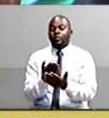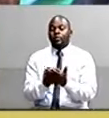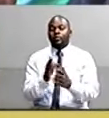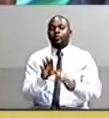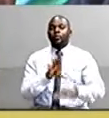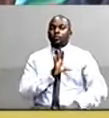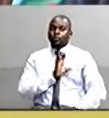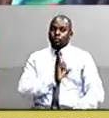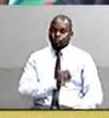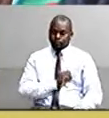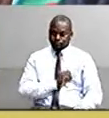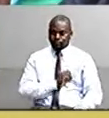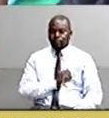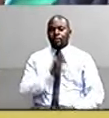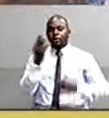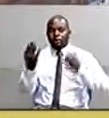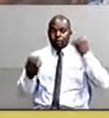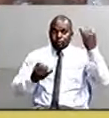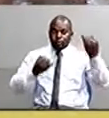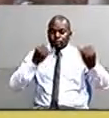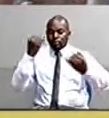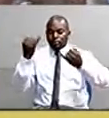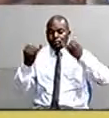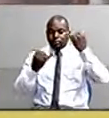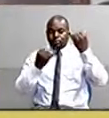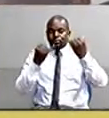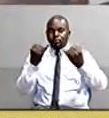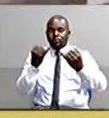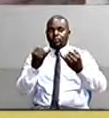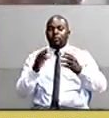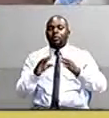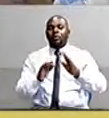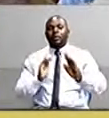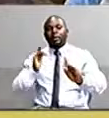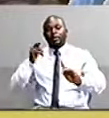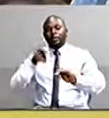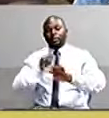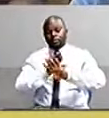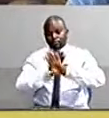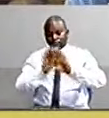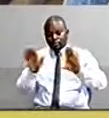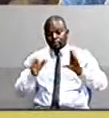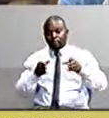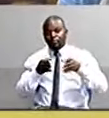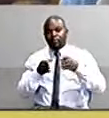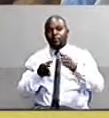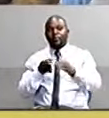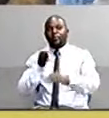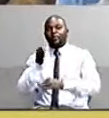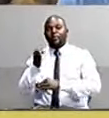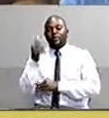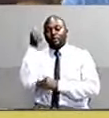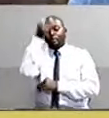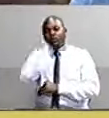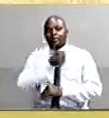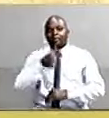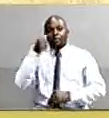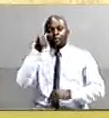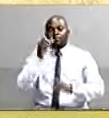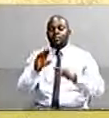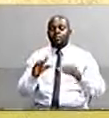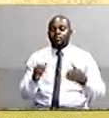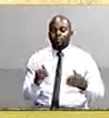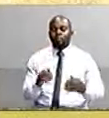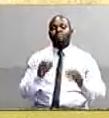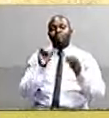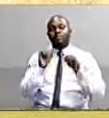and consolidate ideology in order to have a clear aim and the way forward for Africa. He, however, emphasized that one